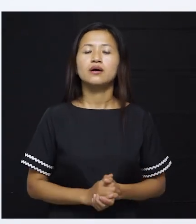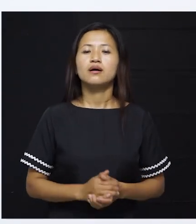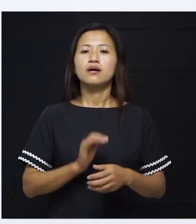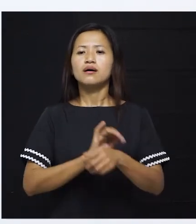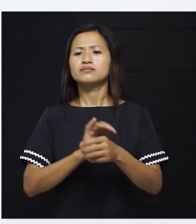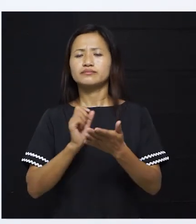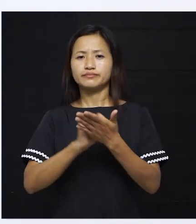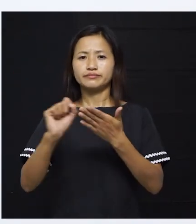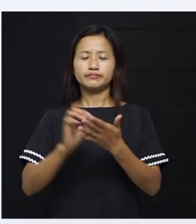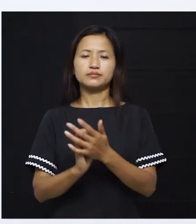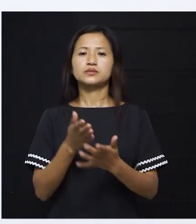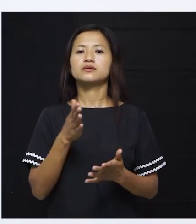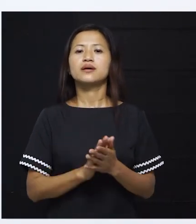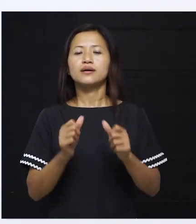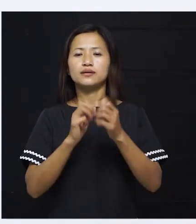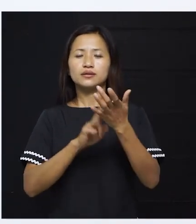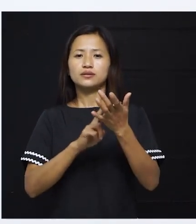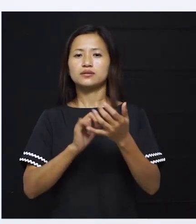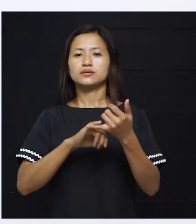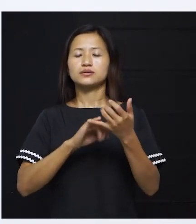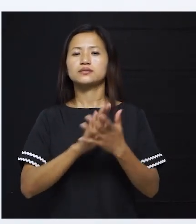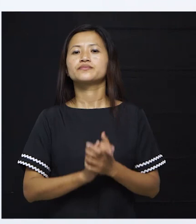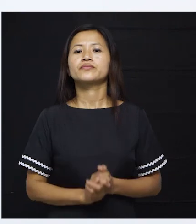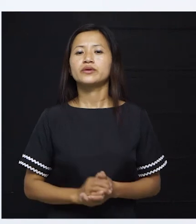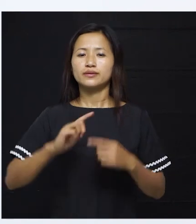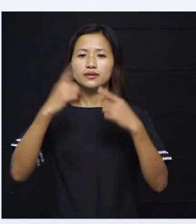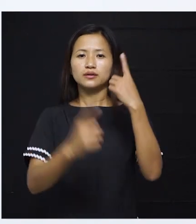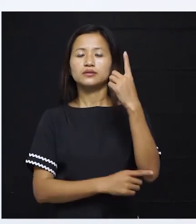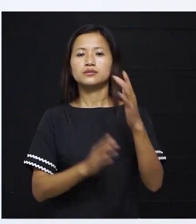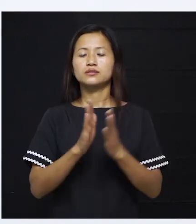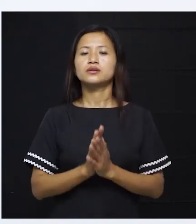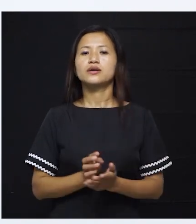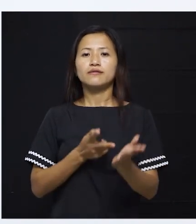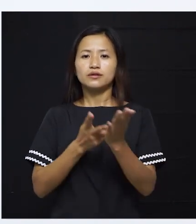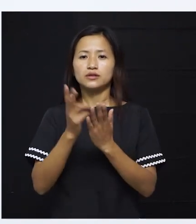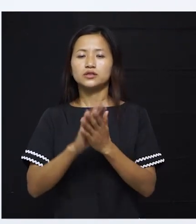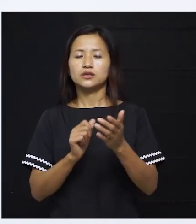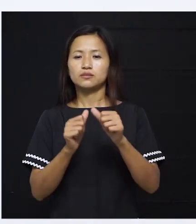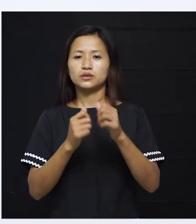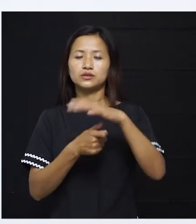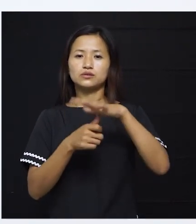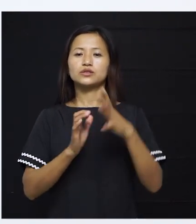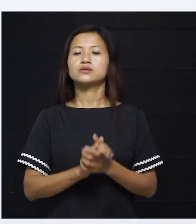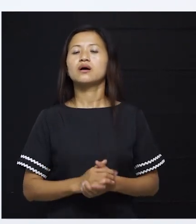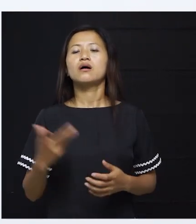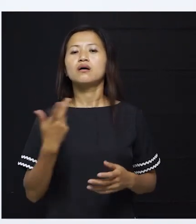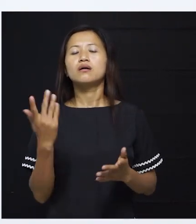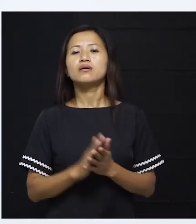the things that were used by our ancestors, okay? And the last one is the village administration. I told you how